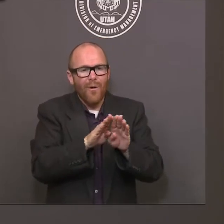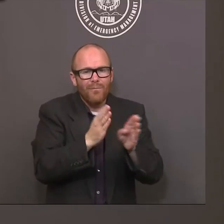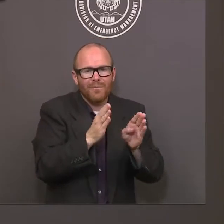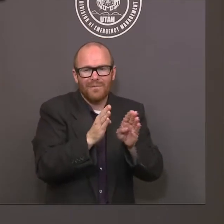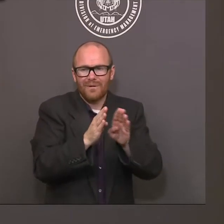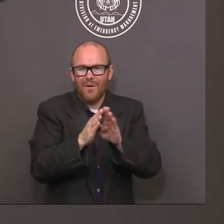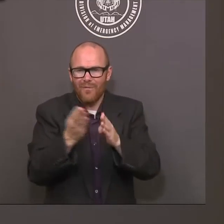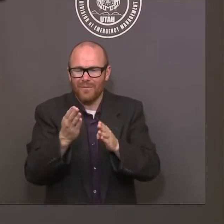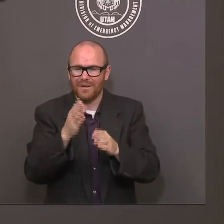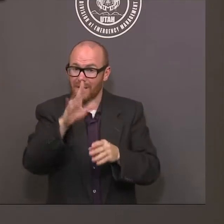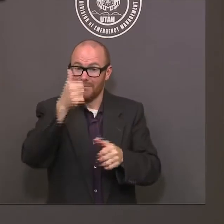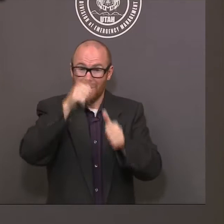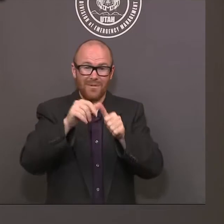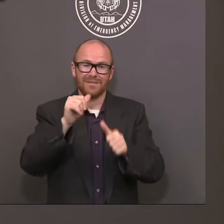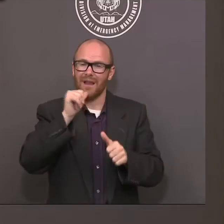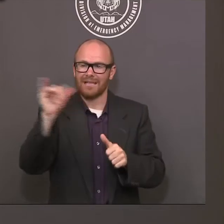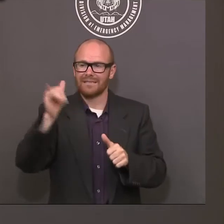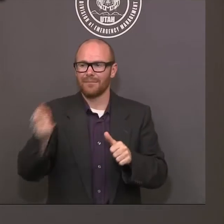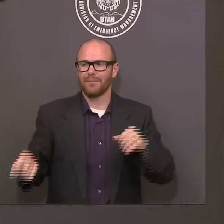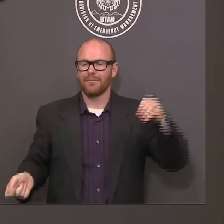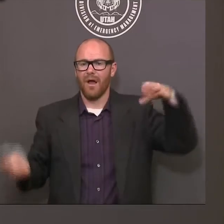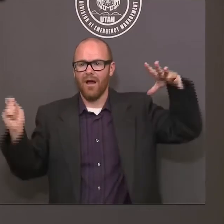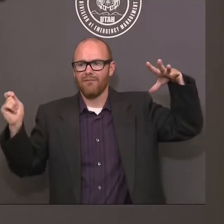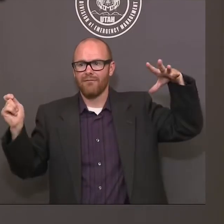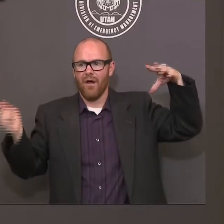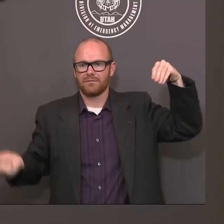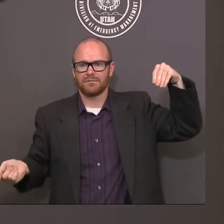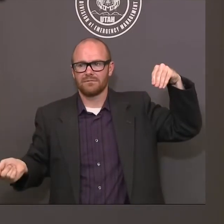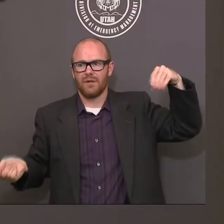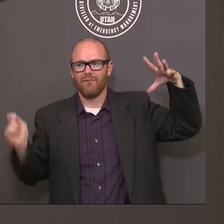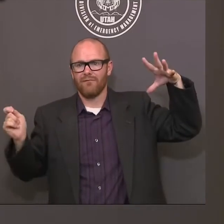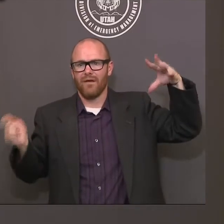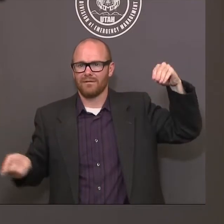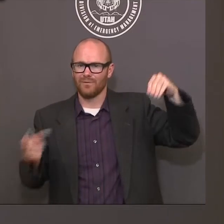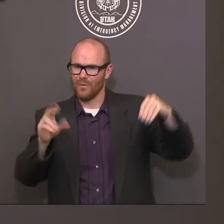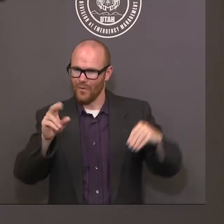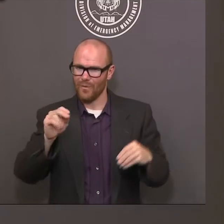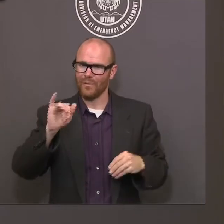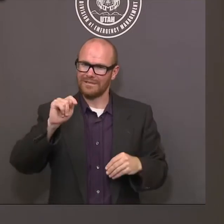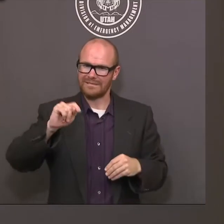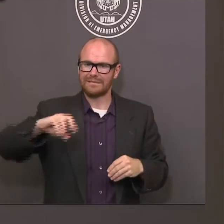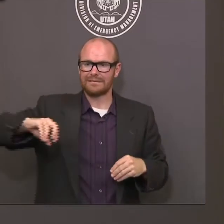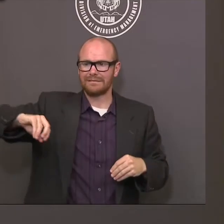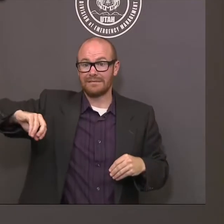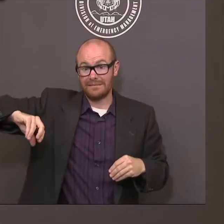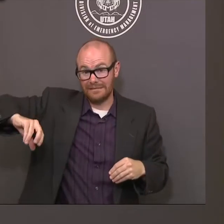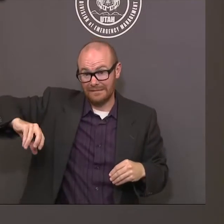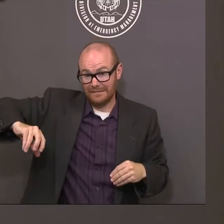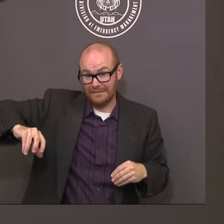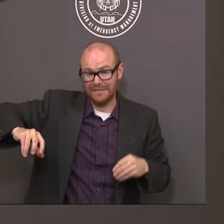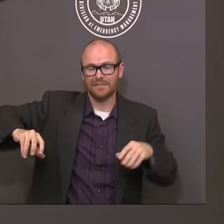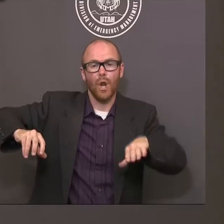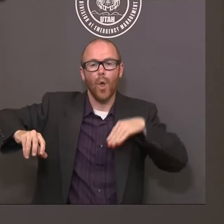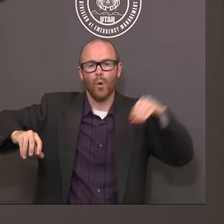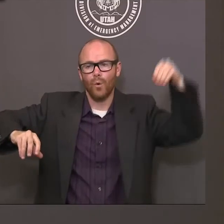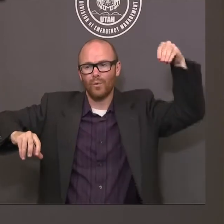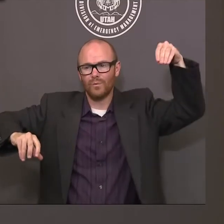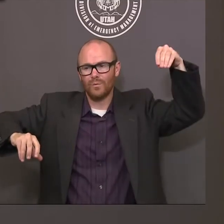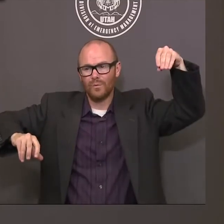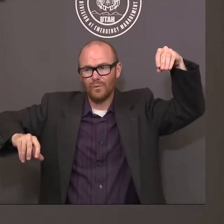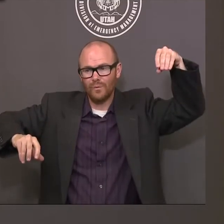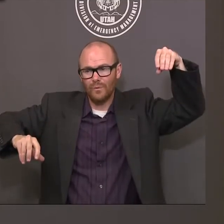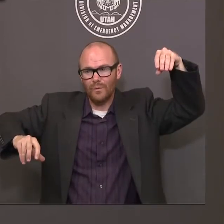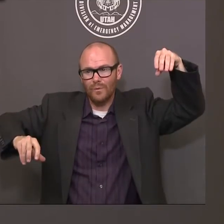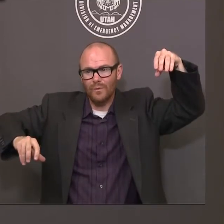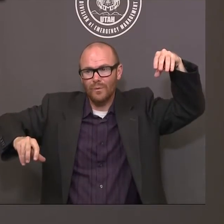on-off switch, as I've said many times. It's now we're off and now we're on. It's really a dial that we incrementally, in fact, adjust the dial